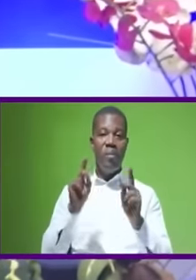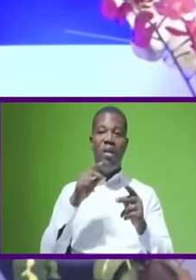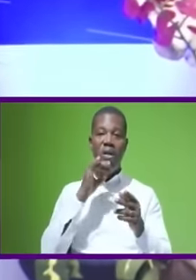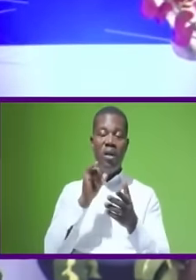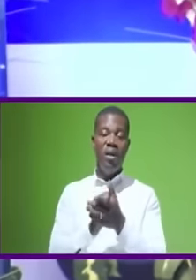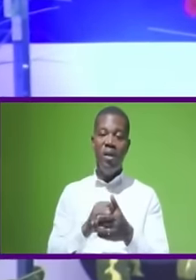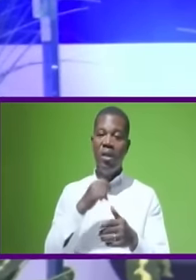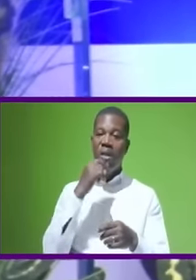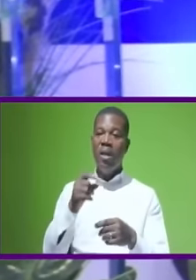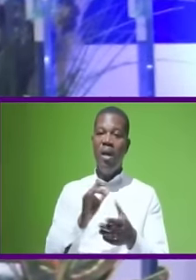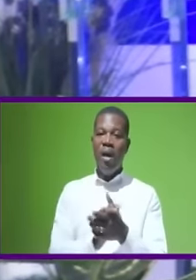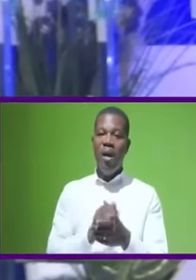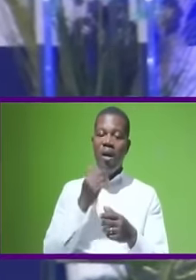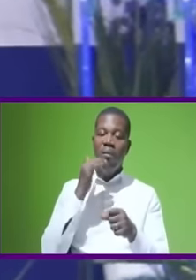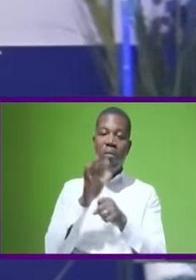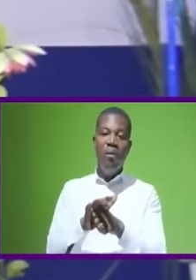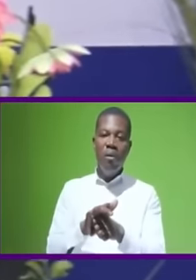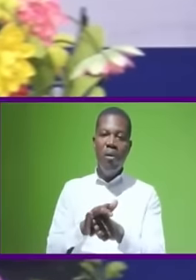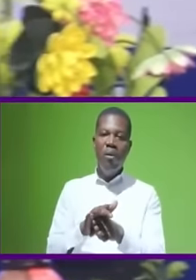tattered,